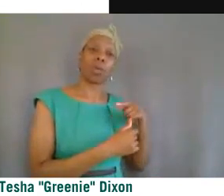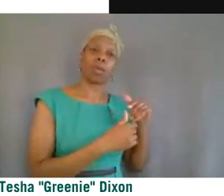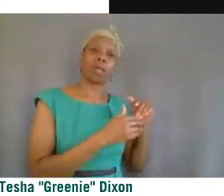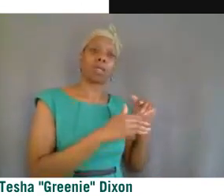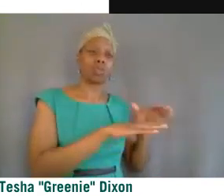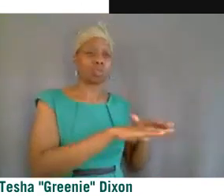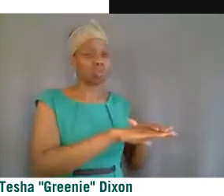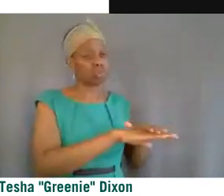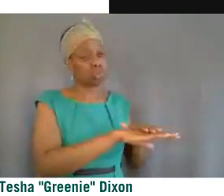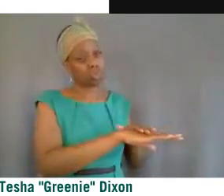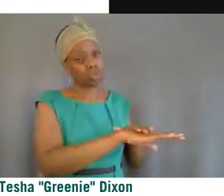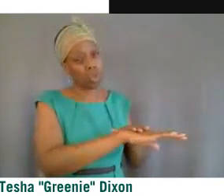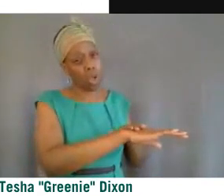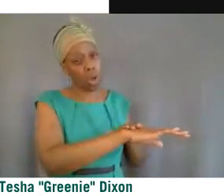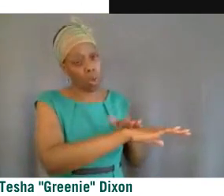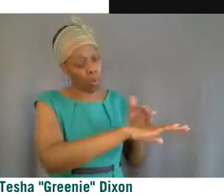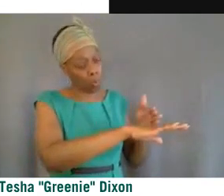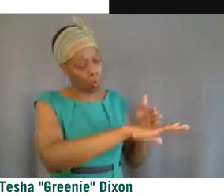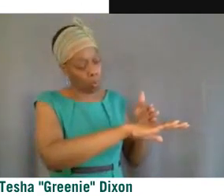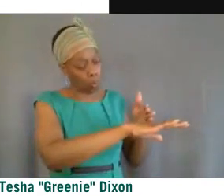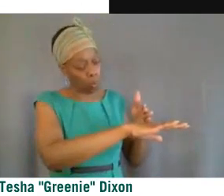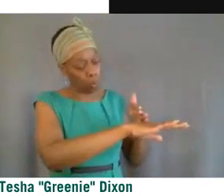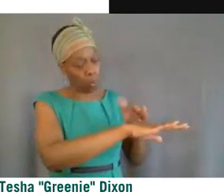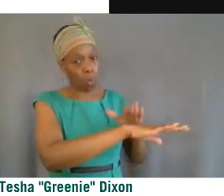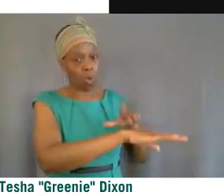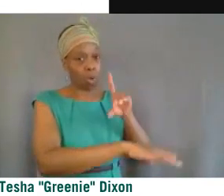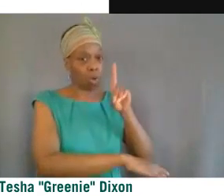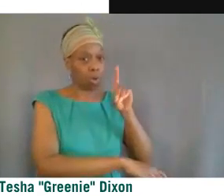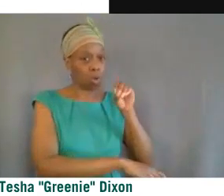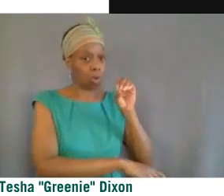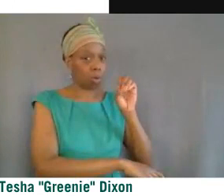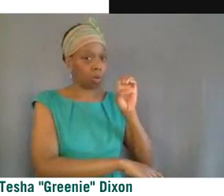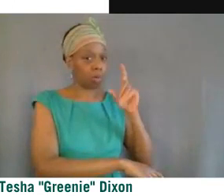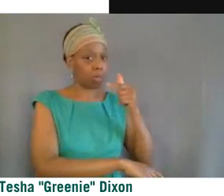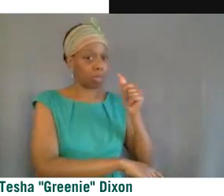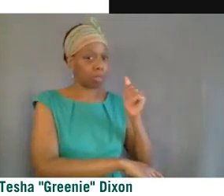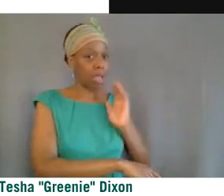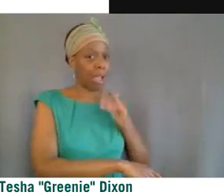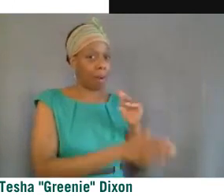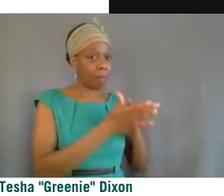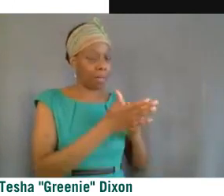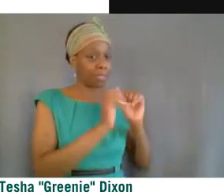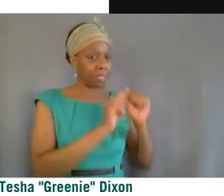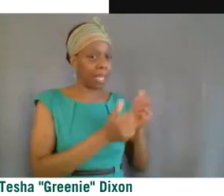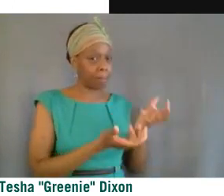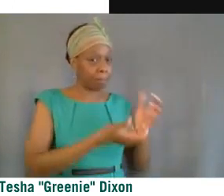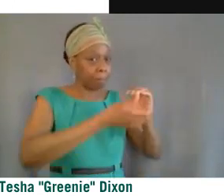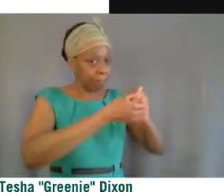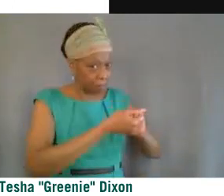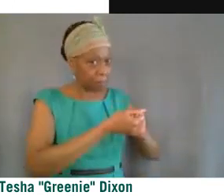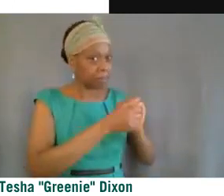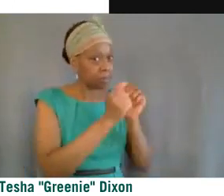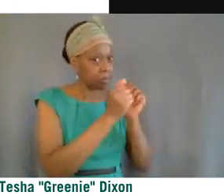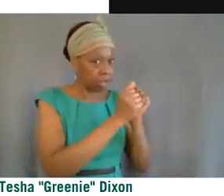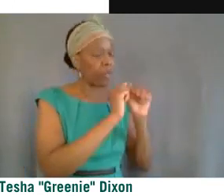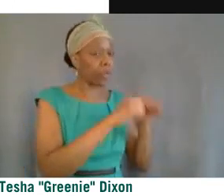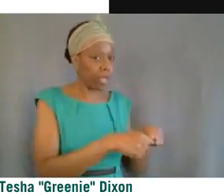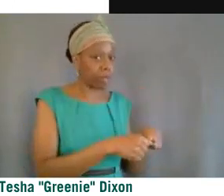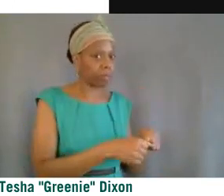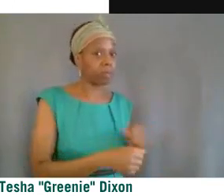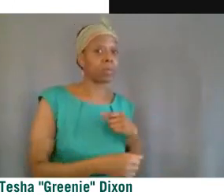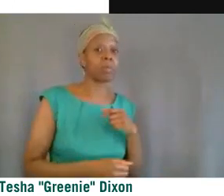slowly on our dosing. Medicines can be used in combination. And someone could be getting